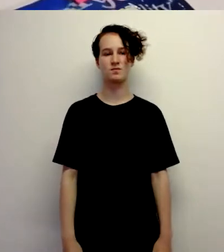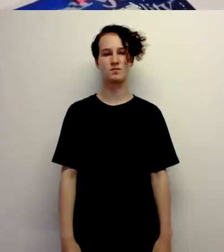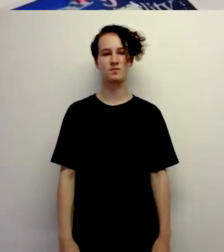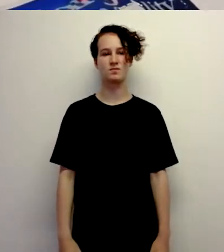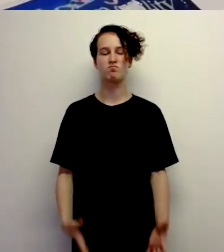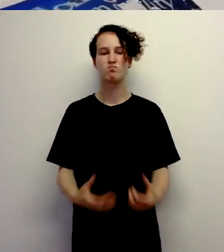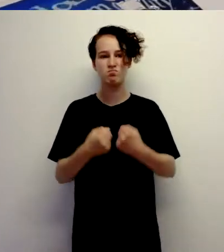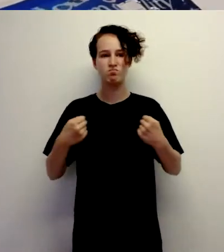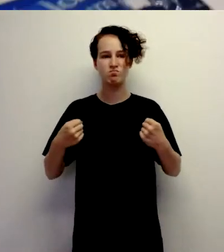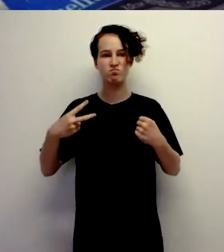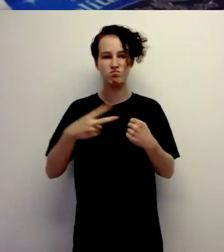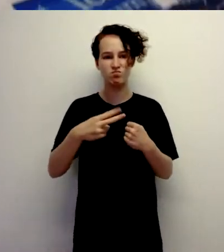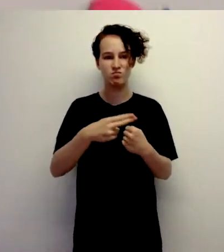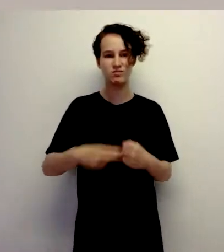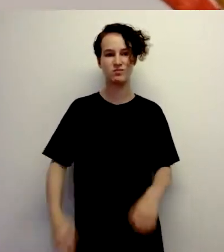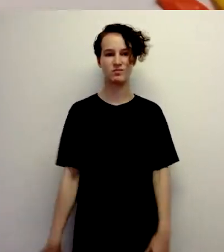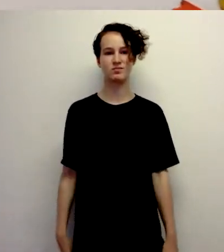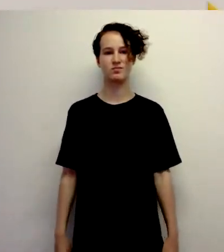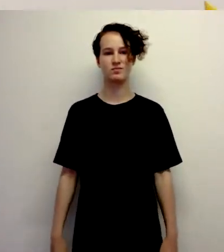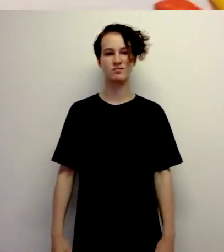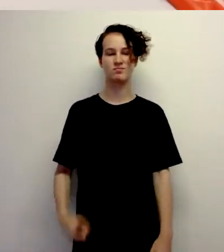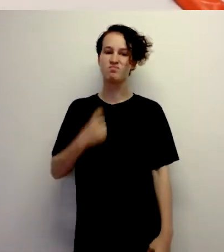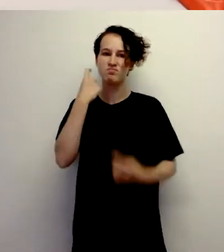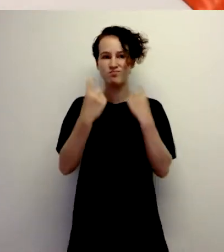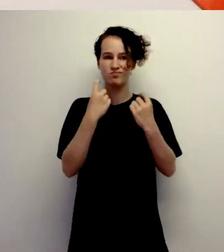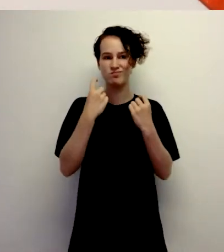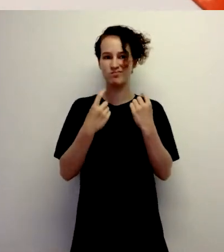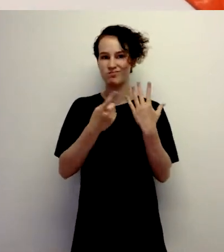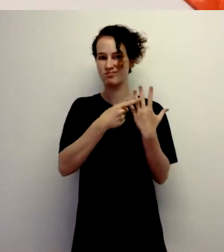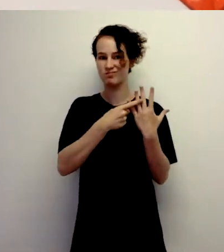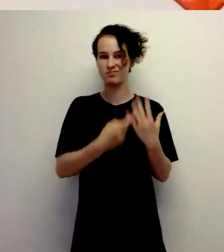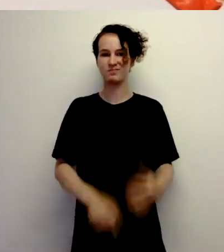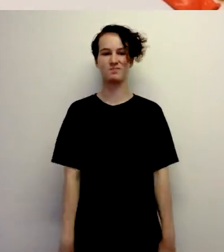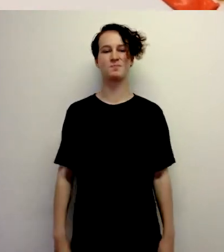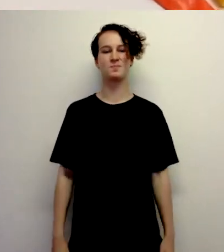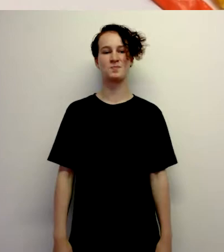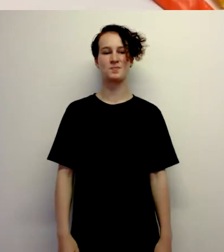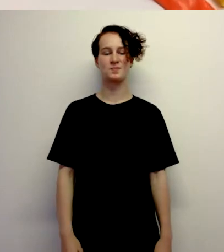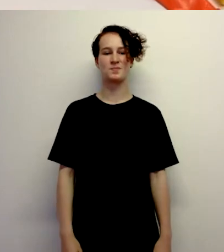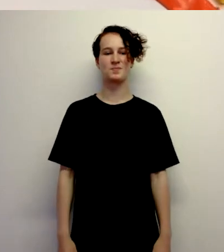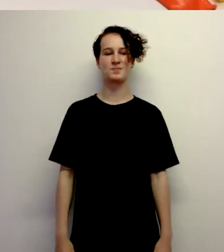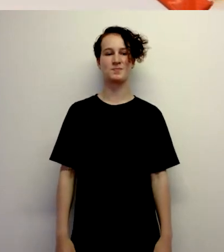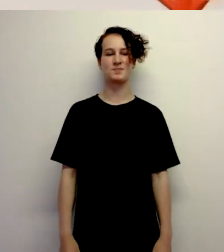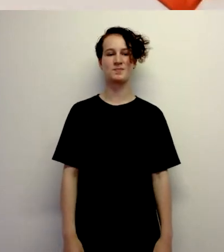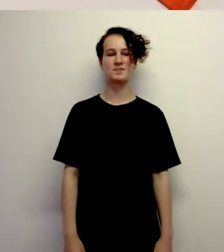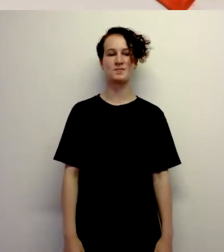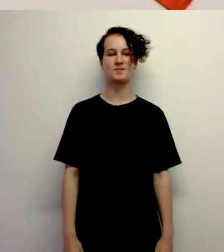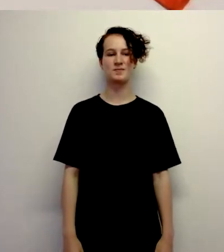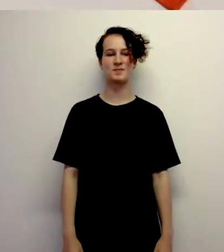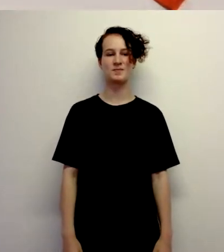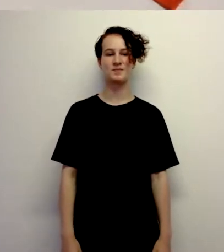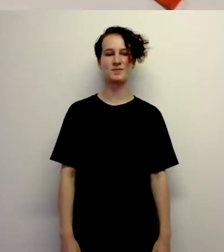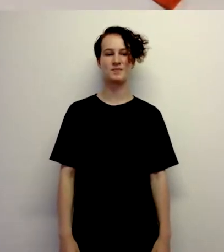it out, and snip away. Watch out for your fingers. That goes for me more than you guys.